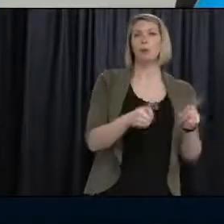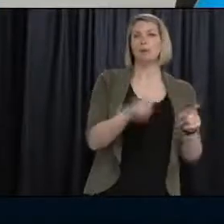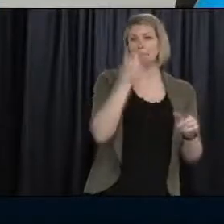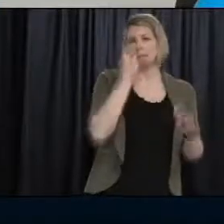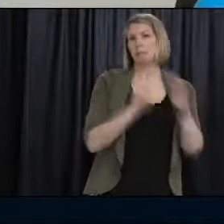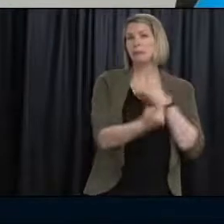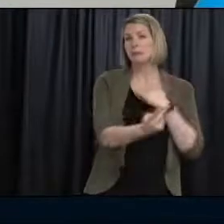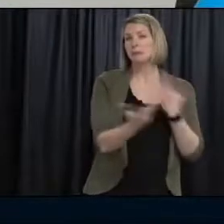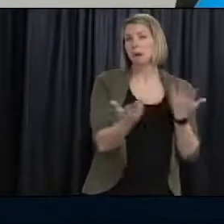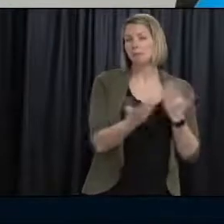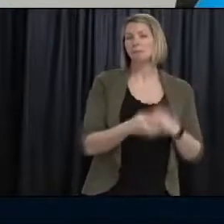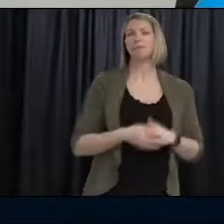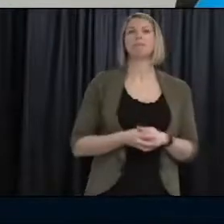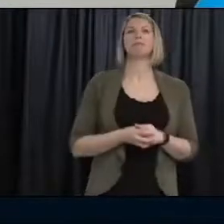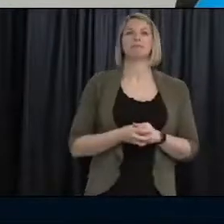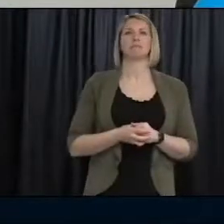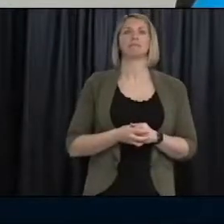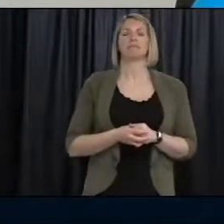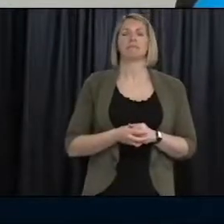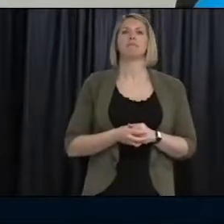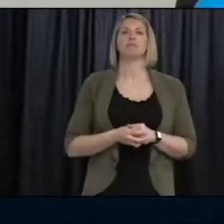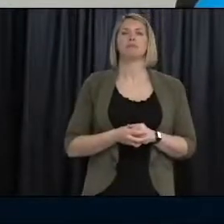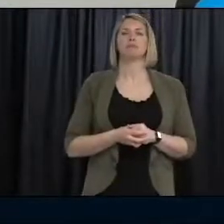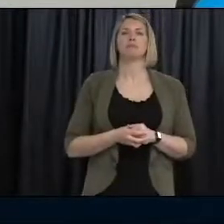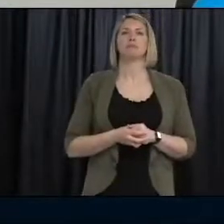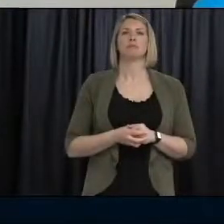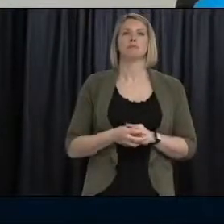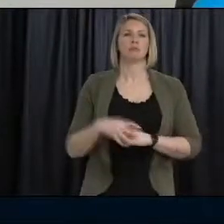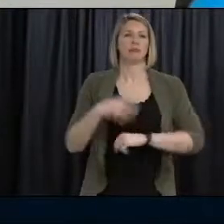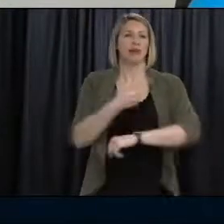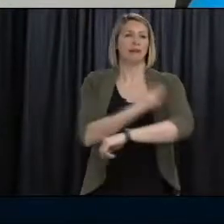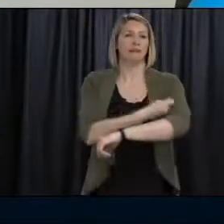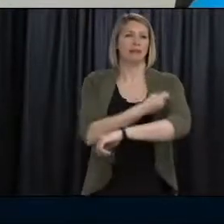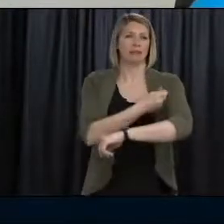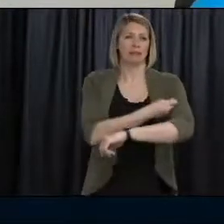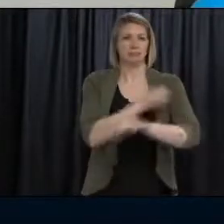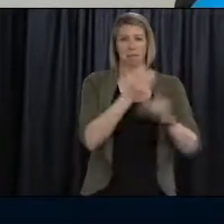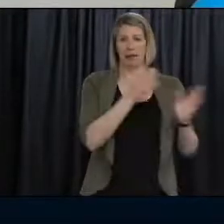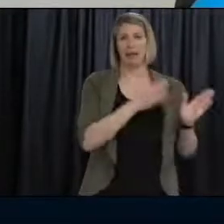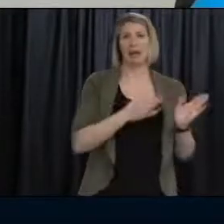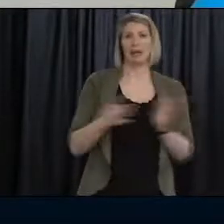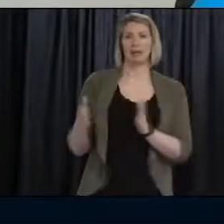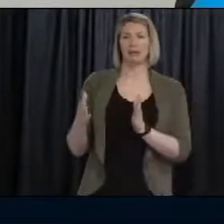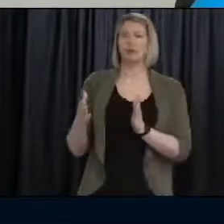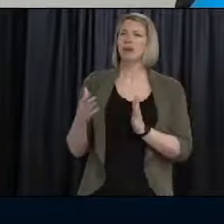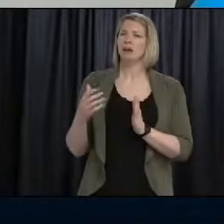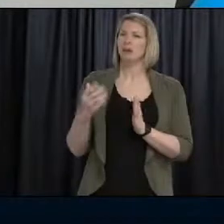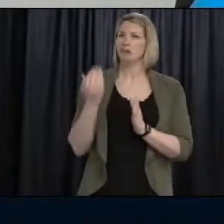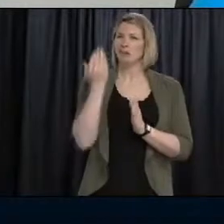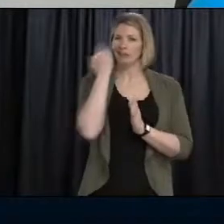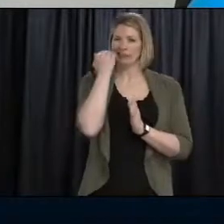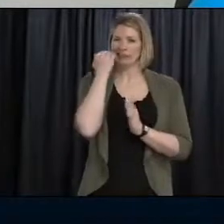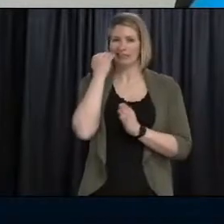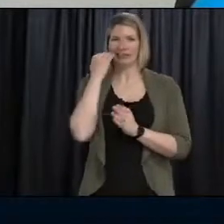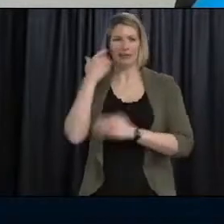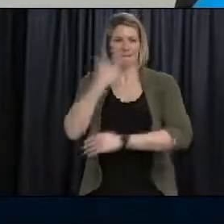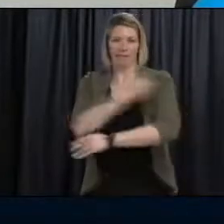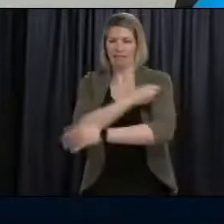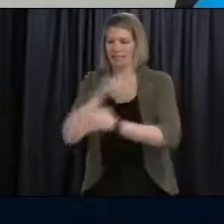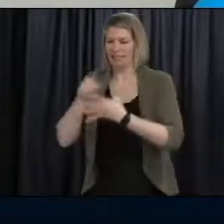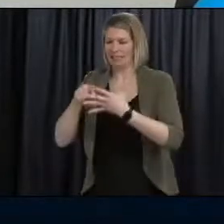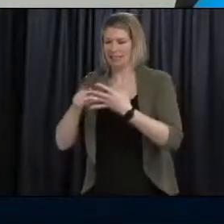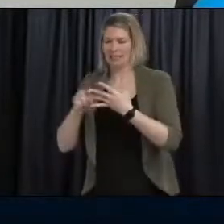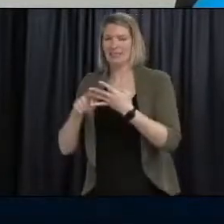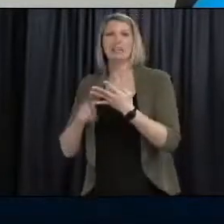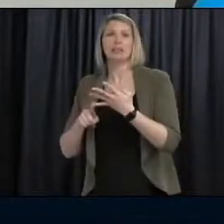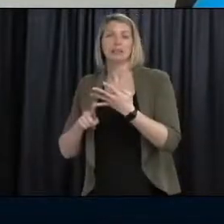The vaccine rollout, given the changes in eligibility that we've talked about now, the vaccine rollout will be